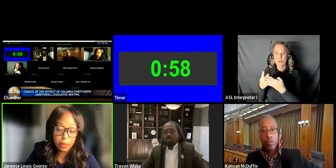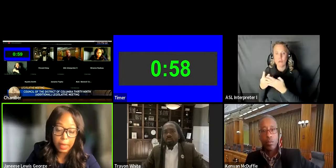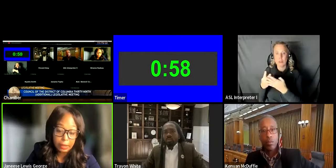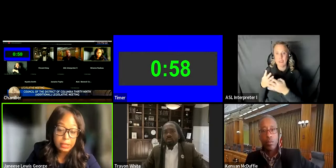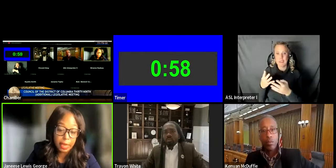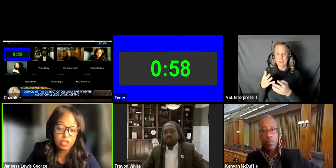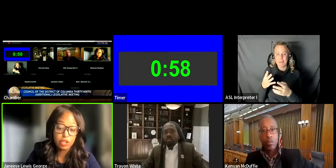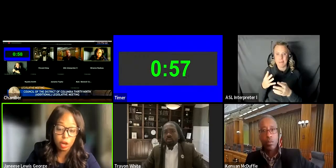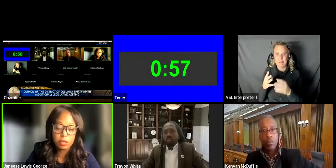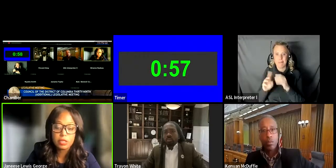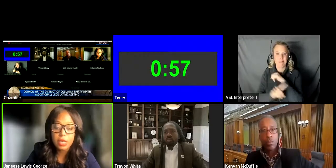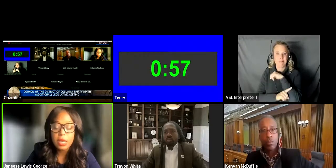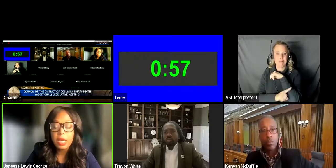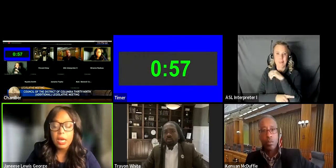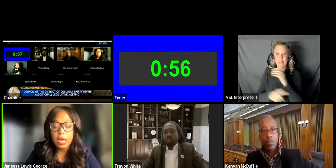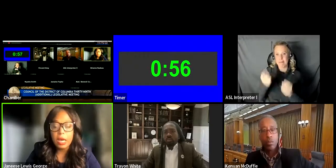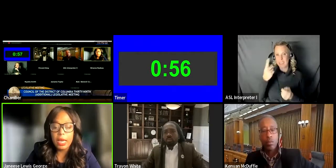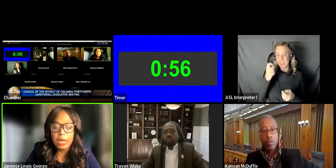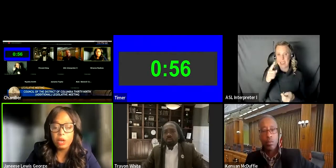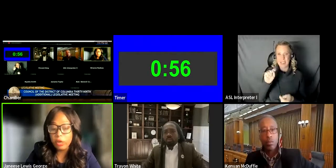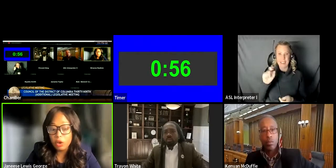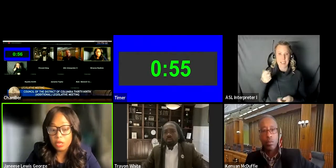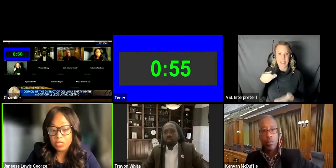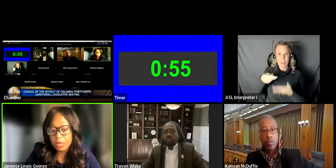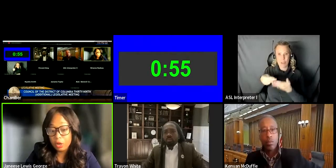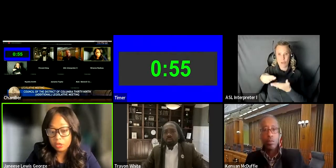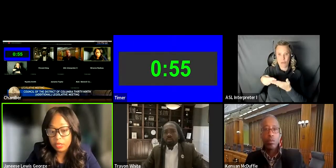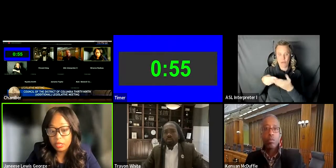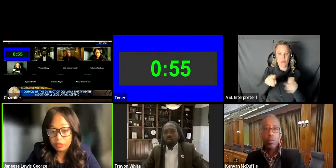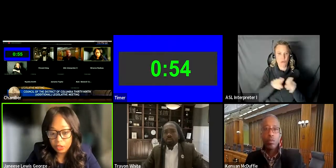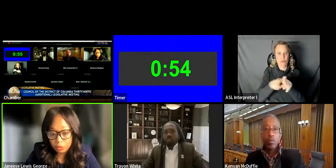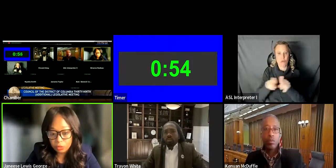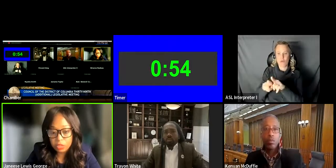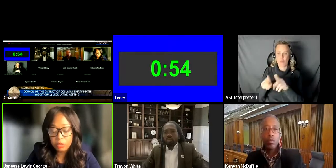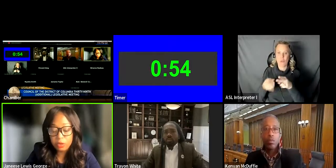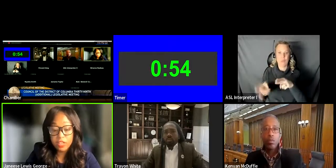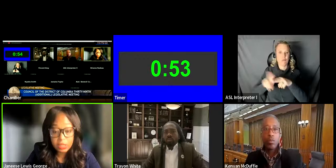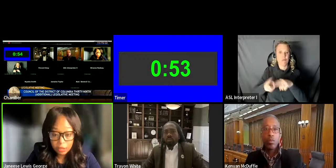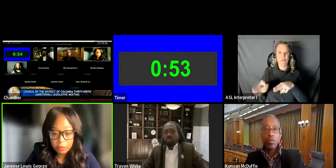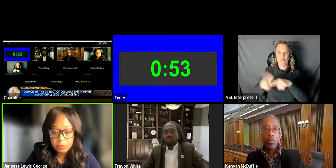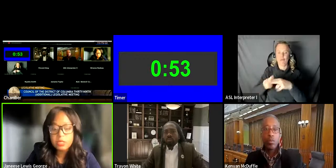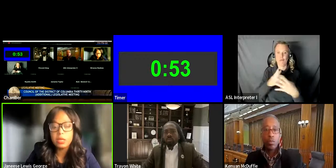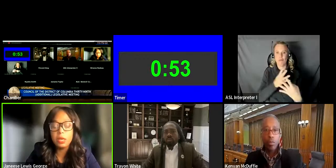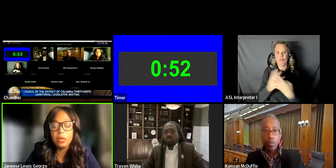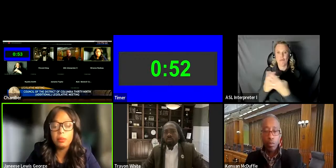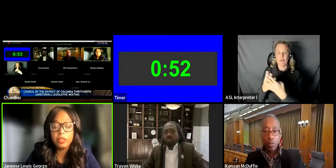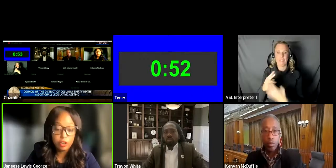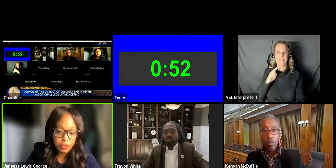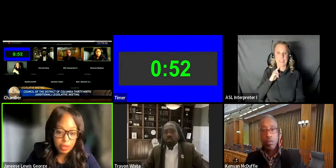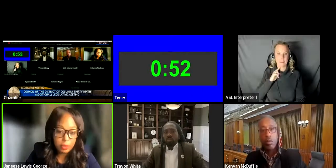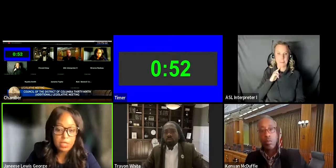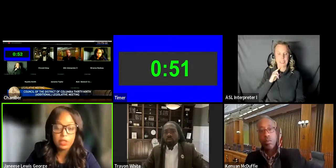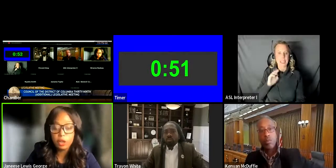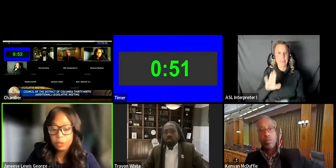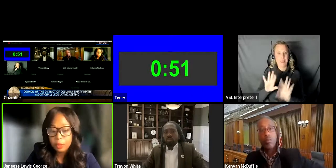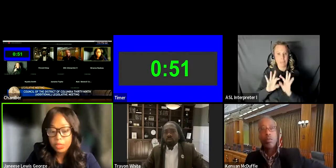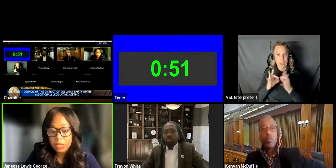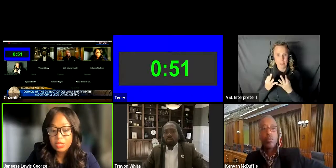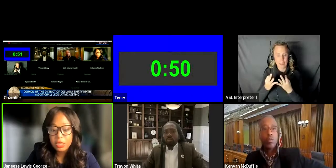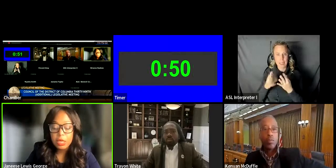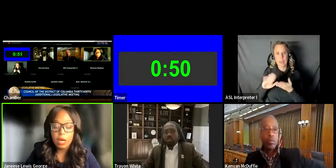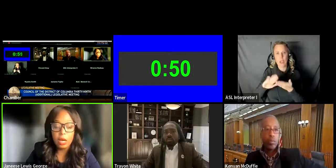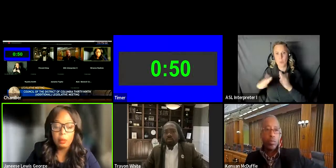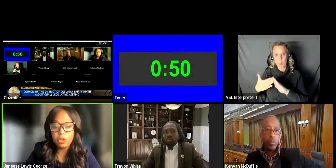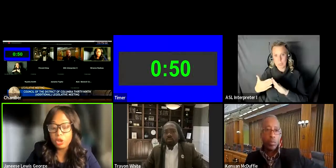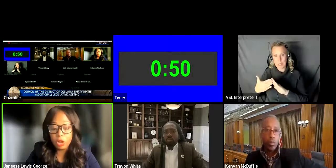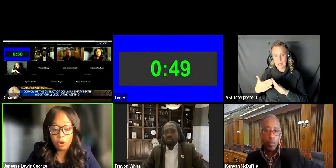to the public, i.e. tax dollars, and at a great cost to incarcerated individuals, victims, their families and their